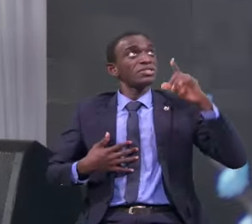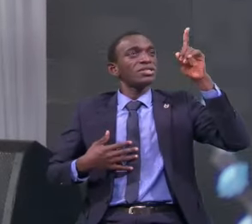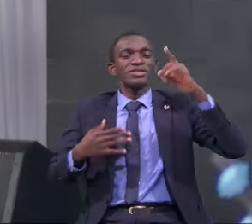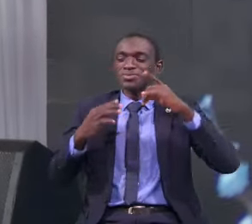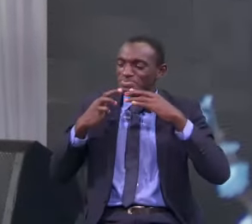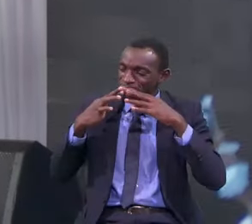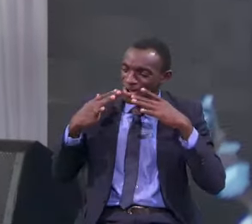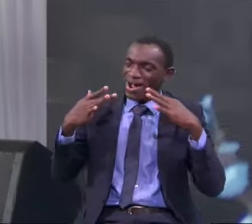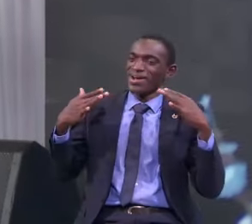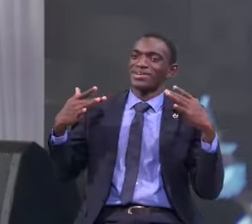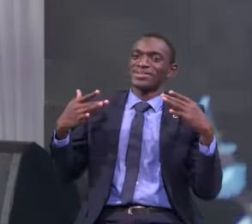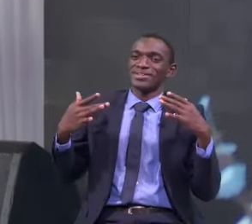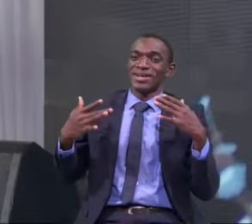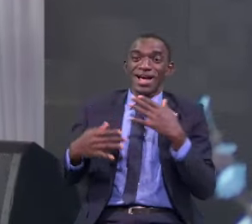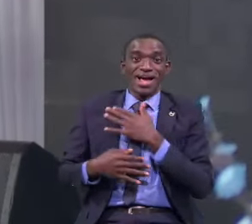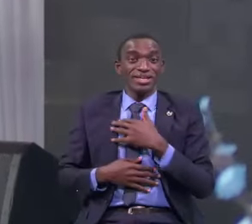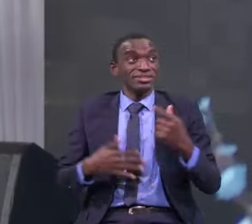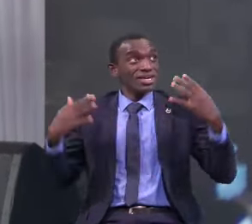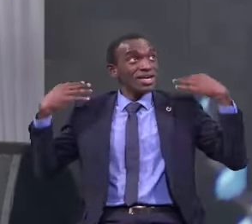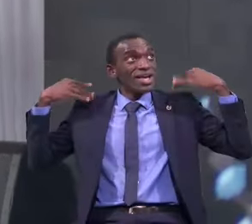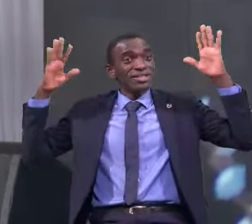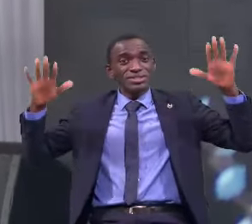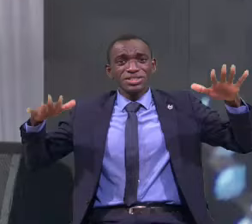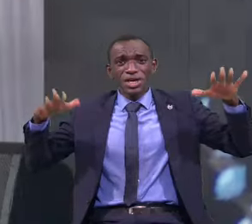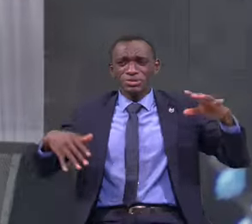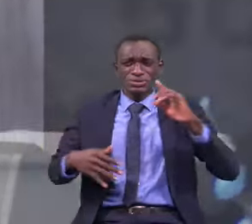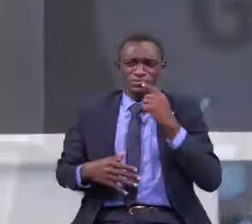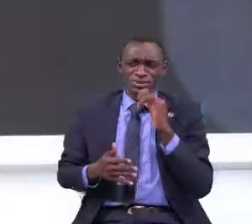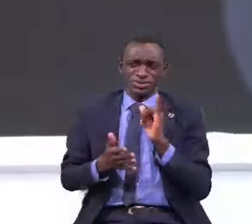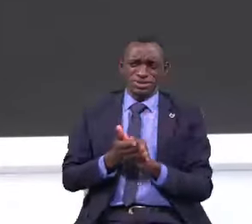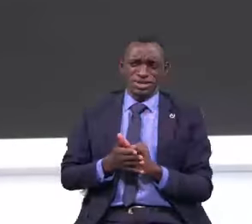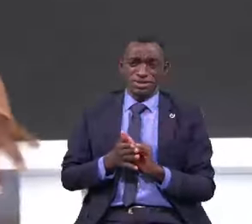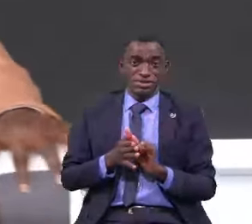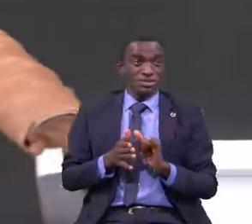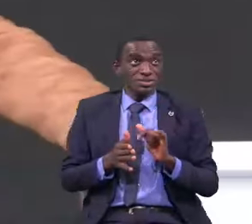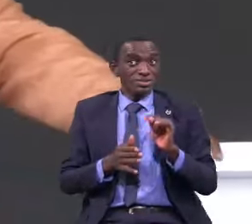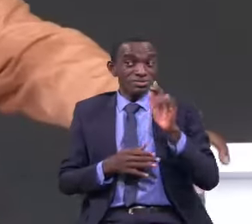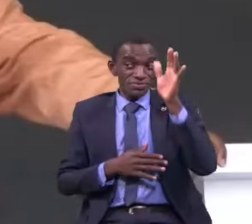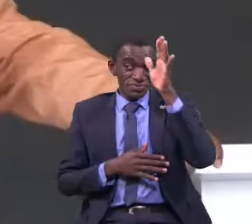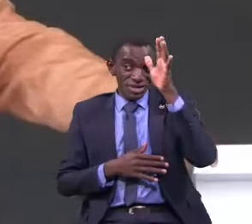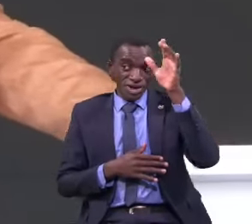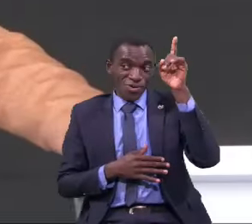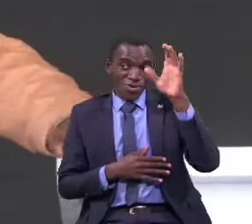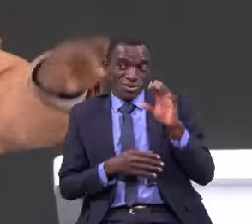smile. And the angels will say, the Father God in heaven is smiling.